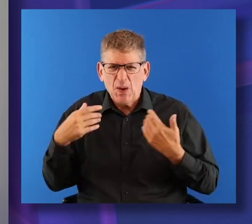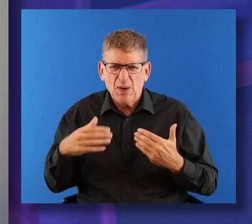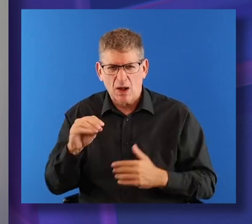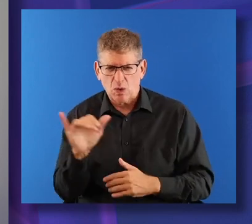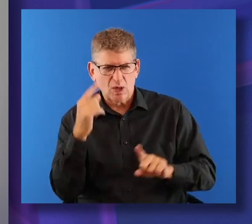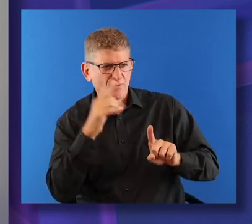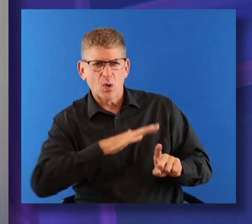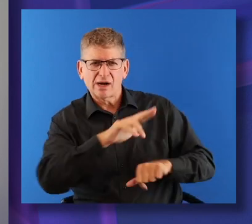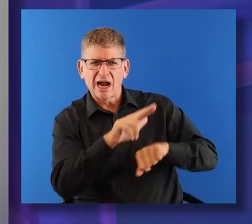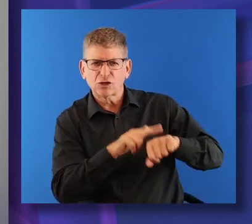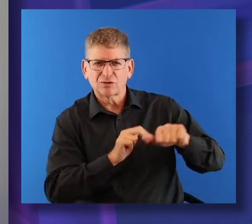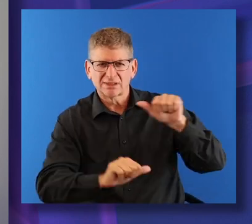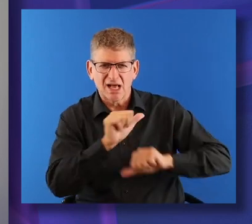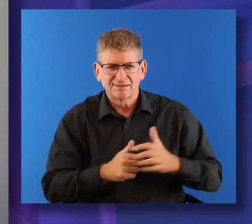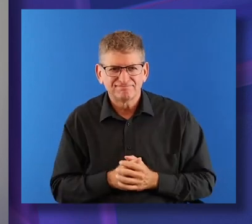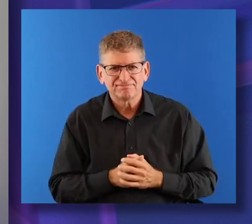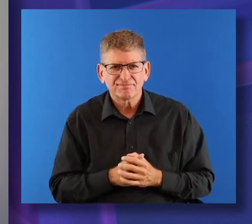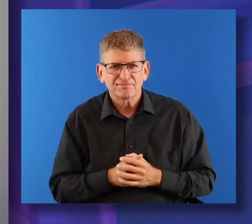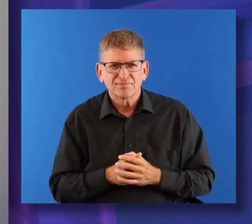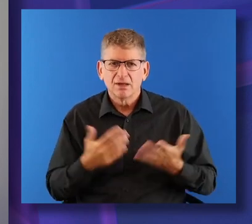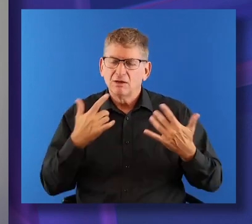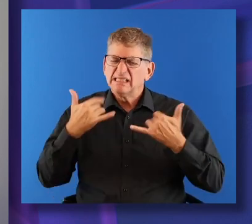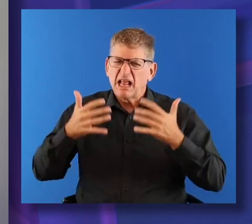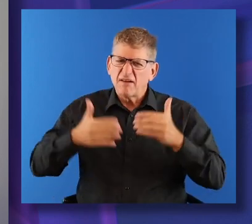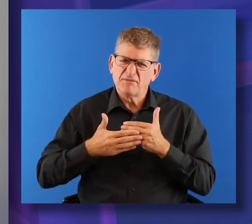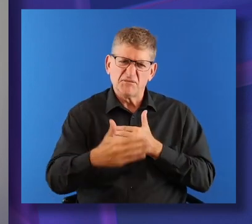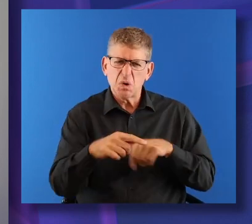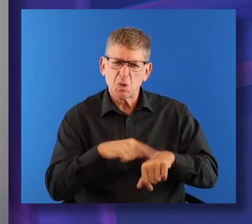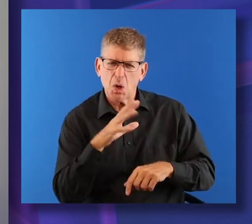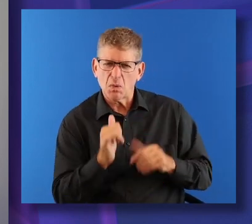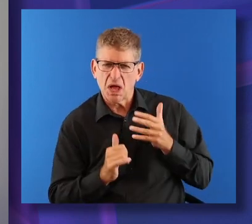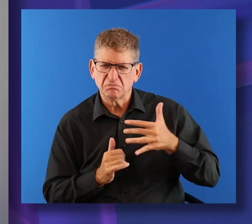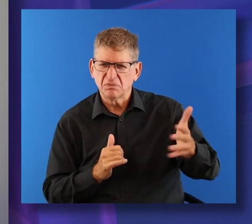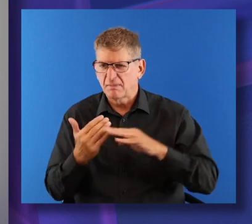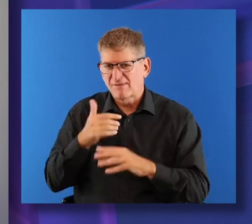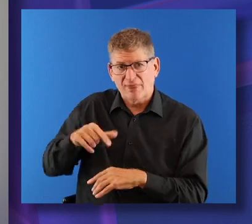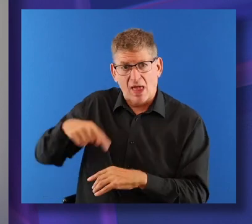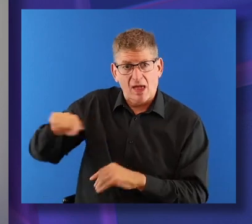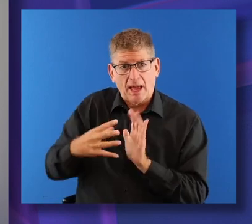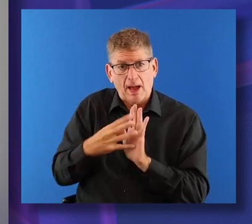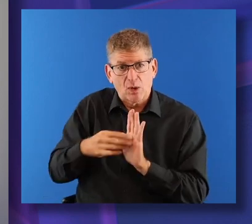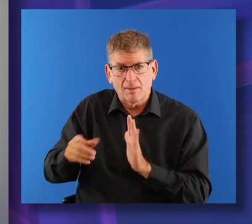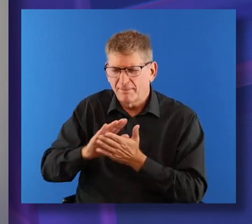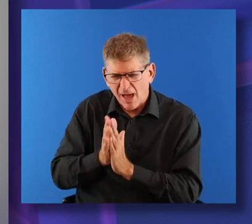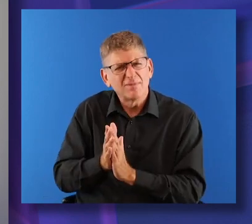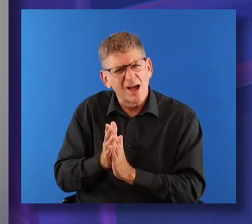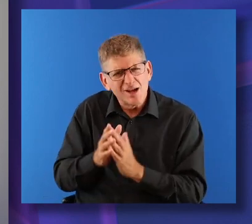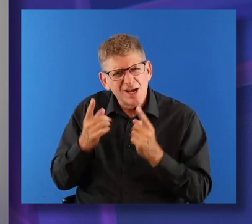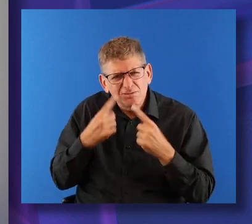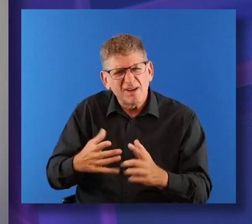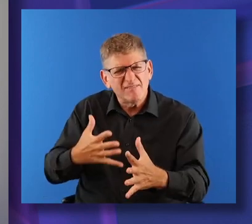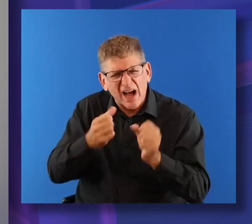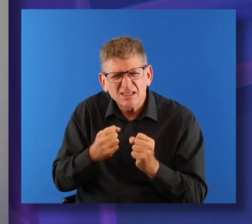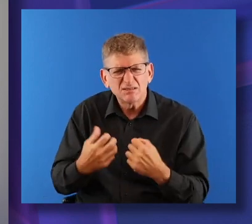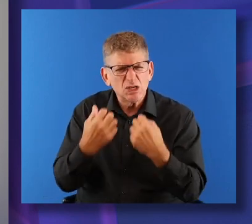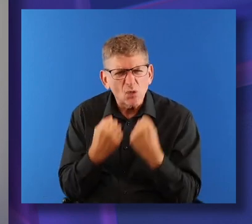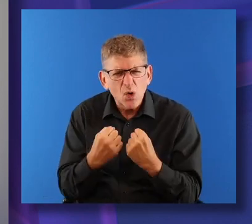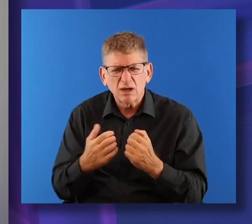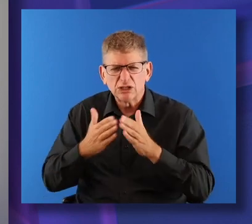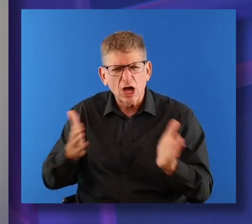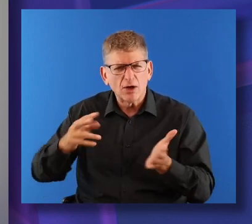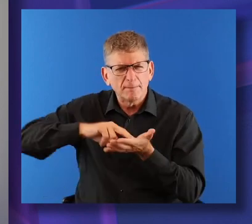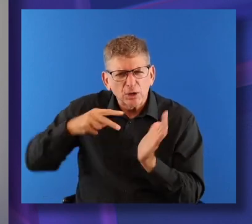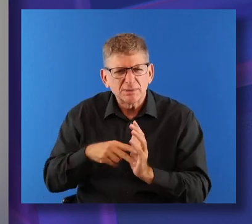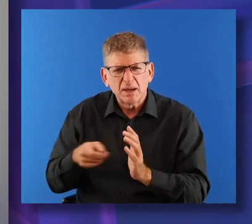fast, robust and general purpose to become mainstream, the potential for real-world impact is clear.